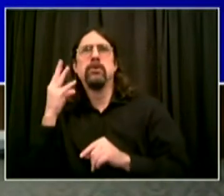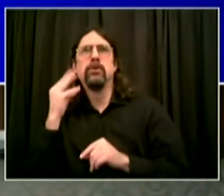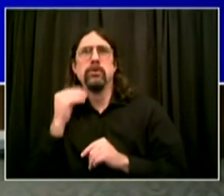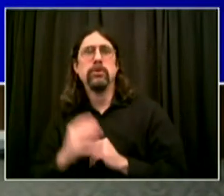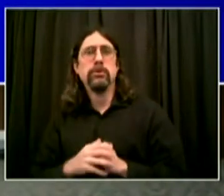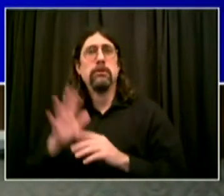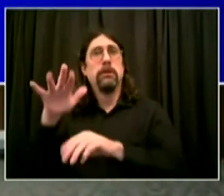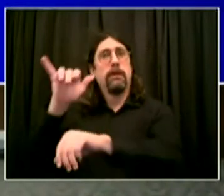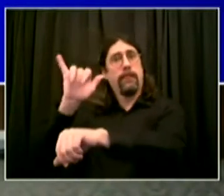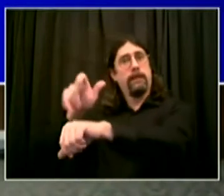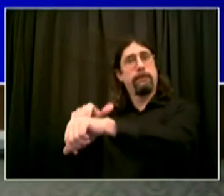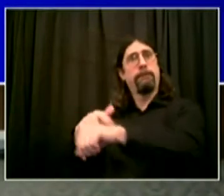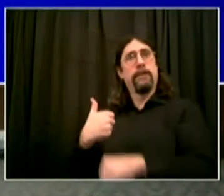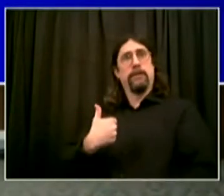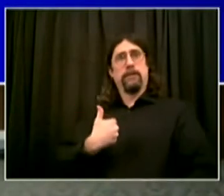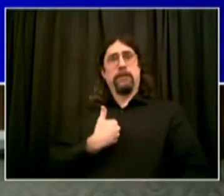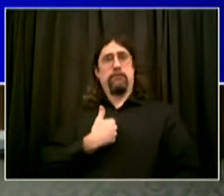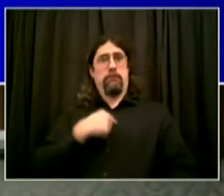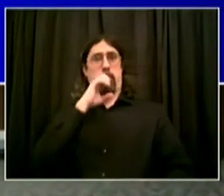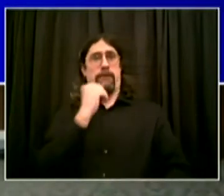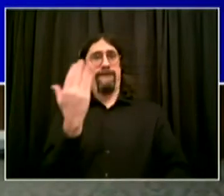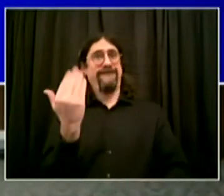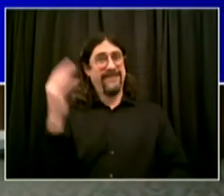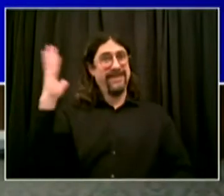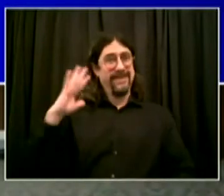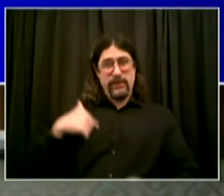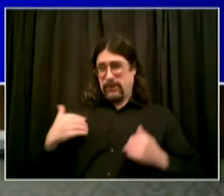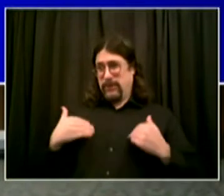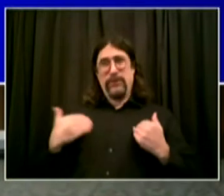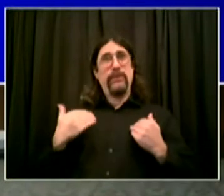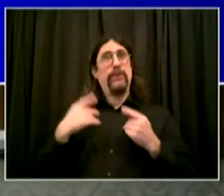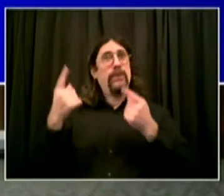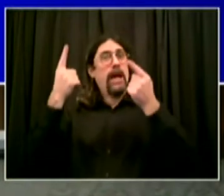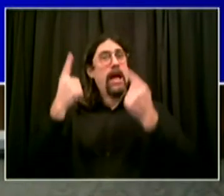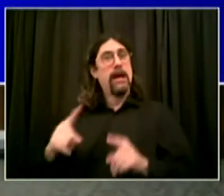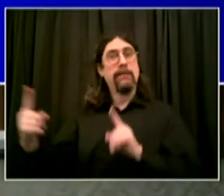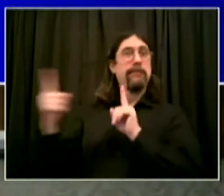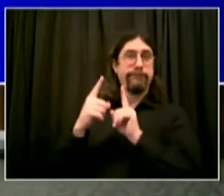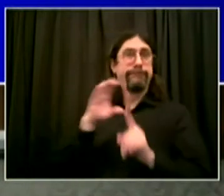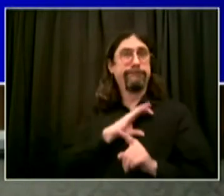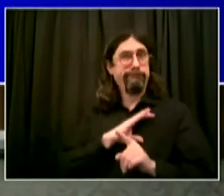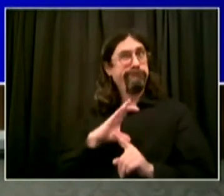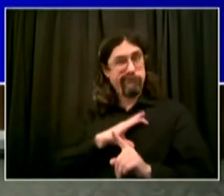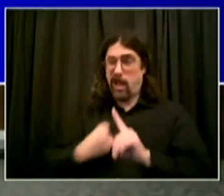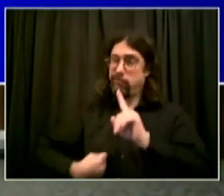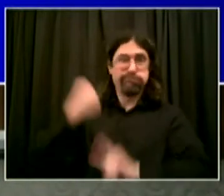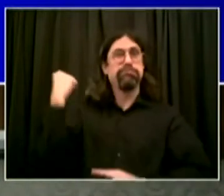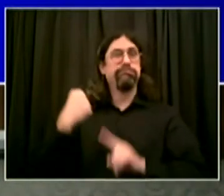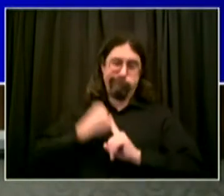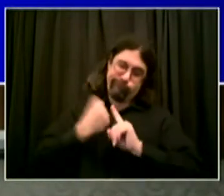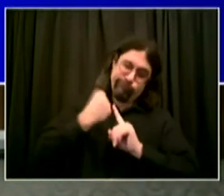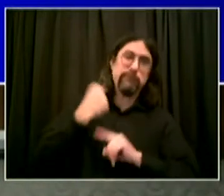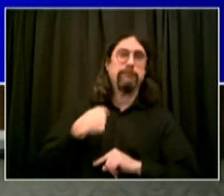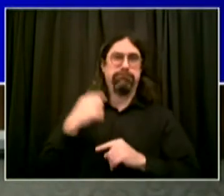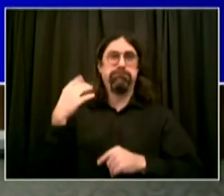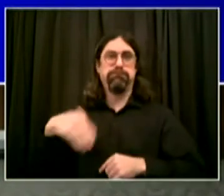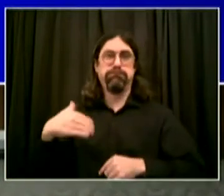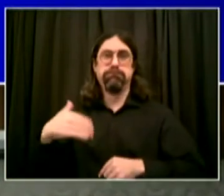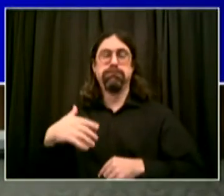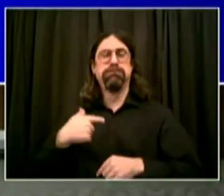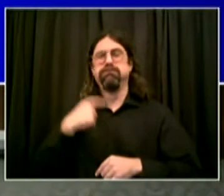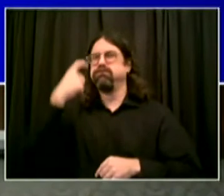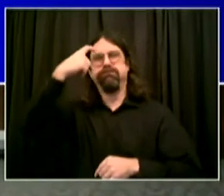with you, Mr. Mayor, as the Brooklyn Borough President, and discuss how we can give communities, especially